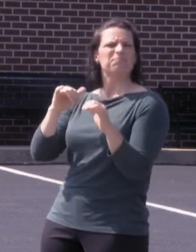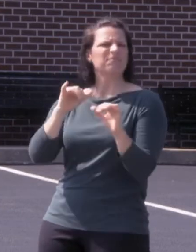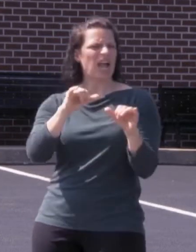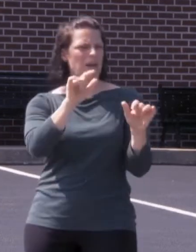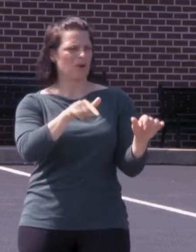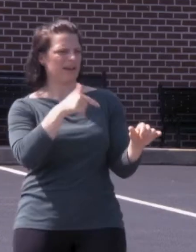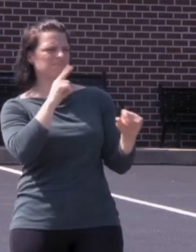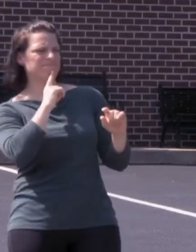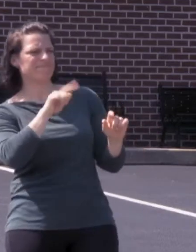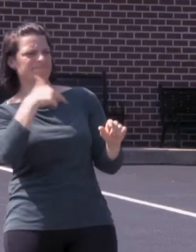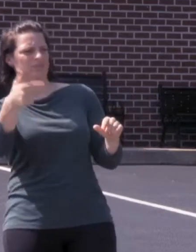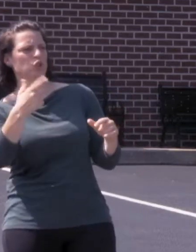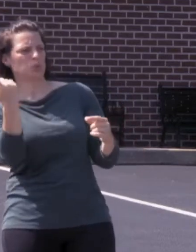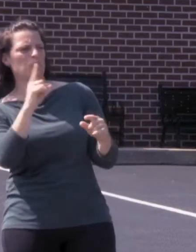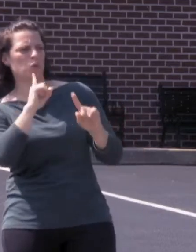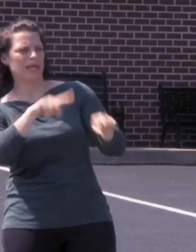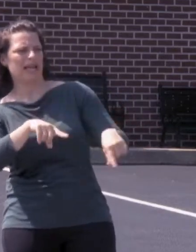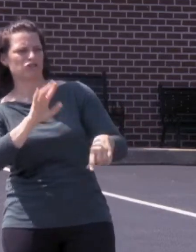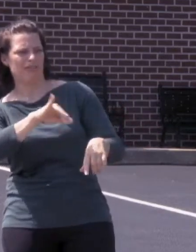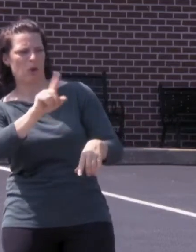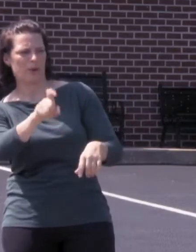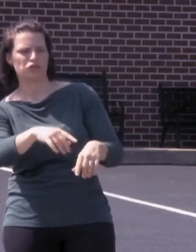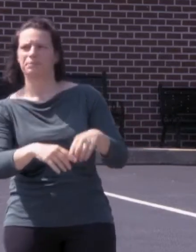somebody who can.